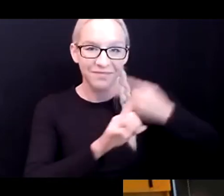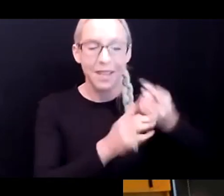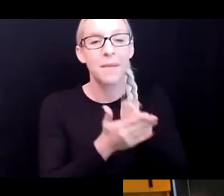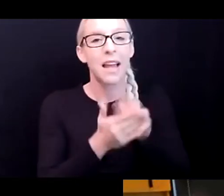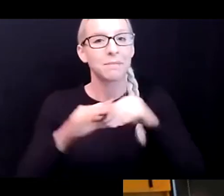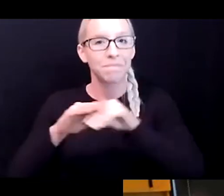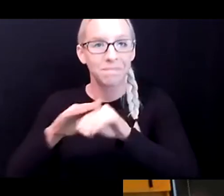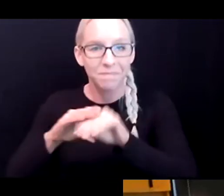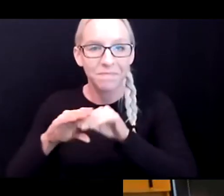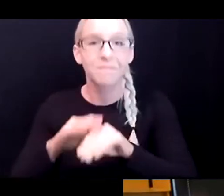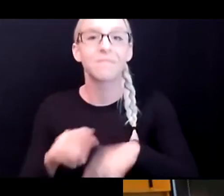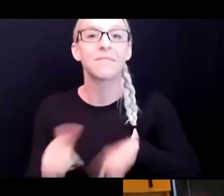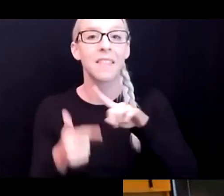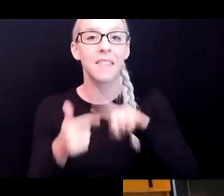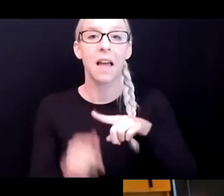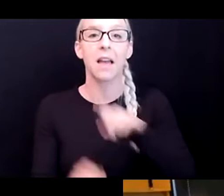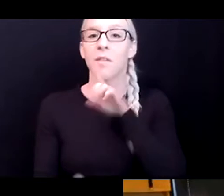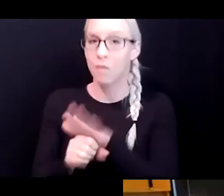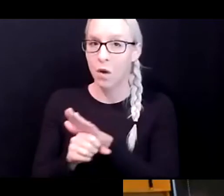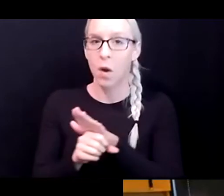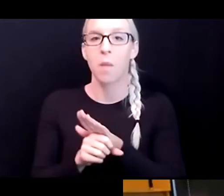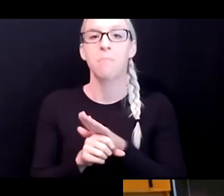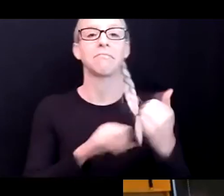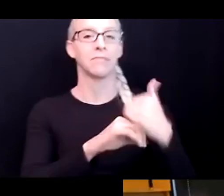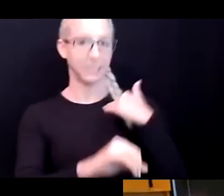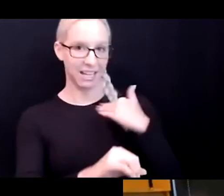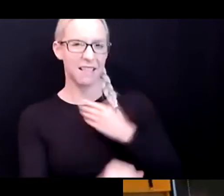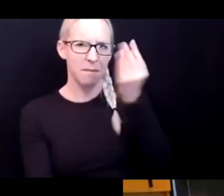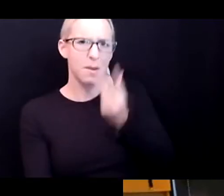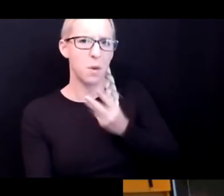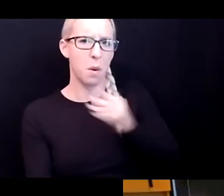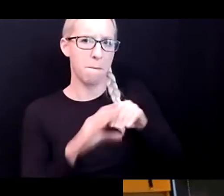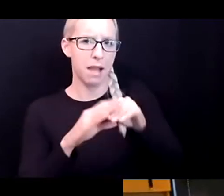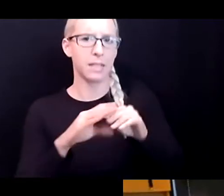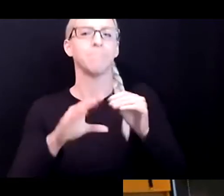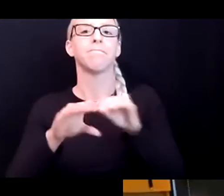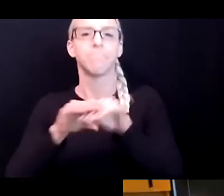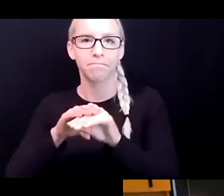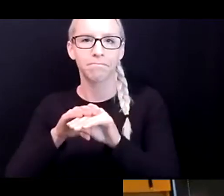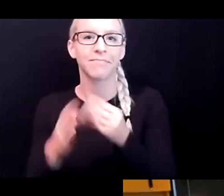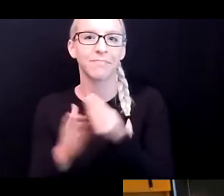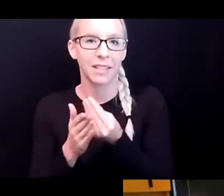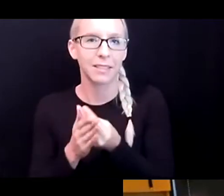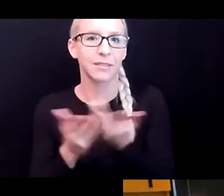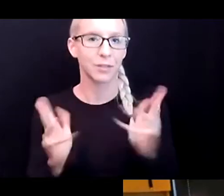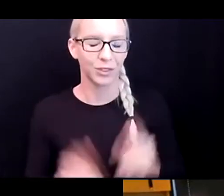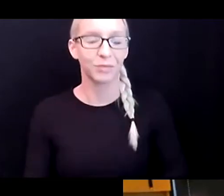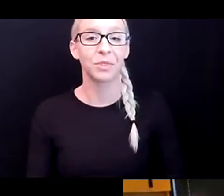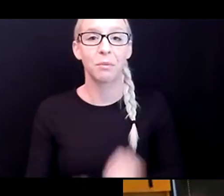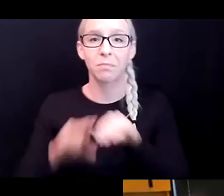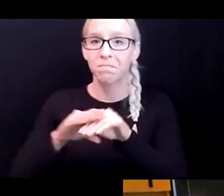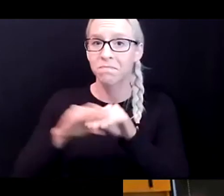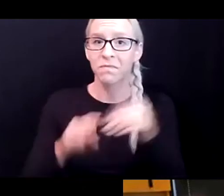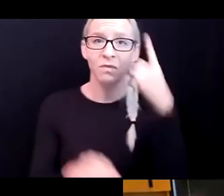the money's gone through. But we've just invested the money for her future, for whatever she needs in the future.